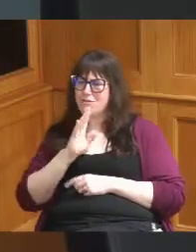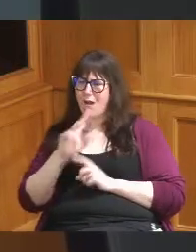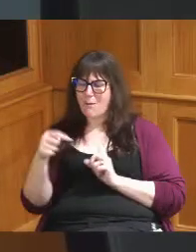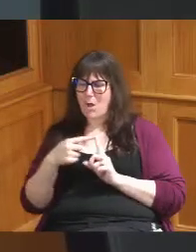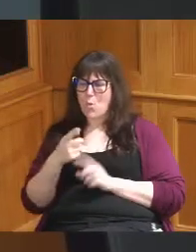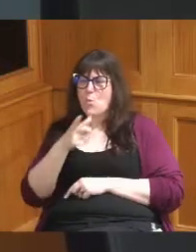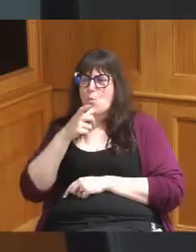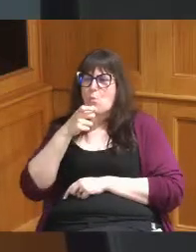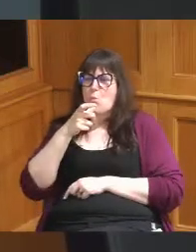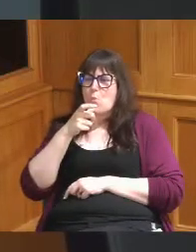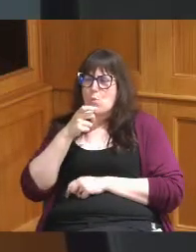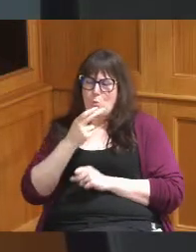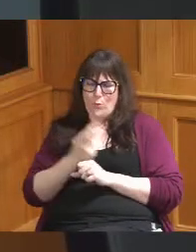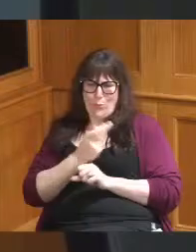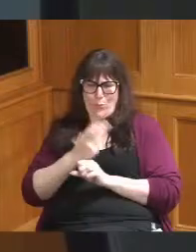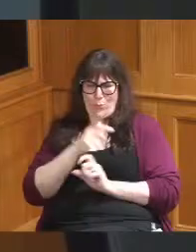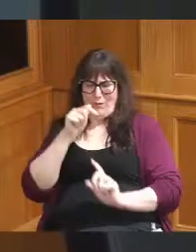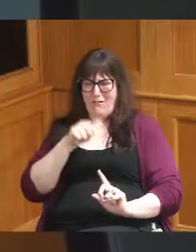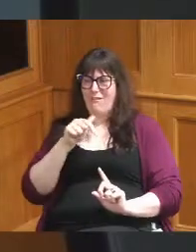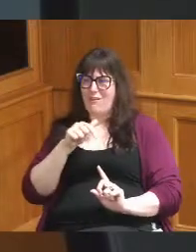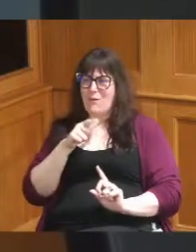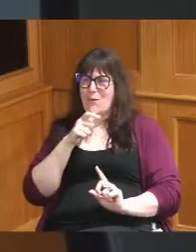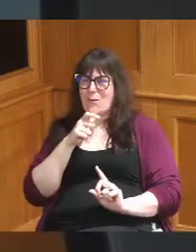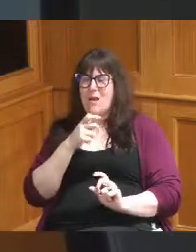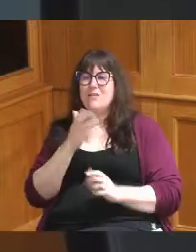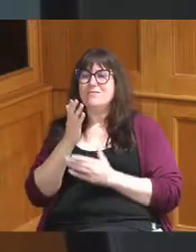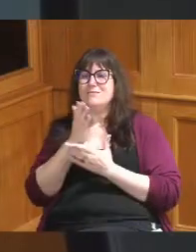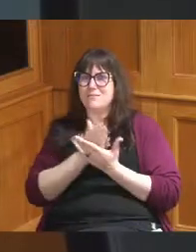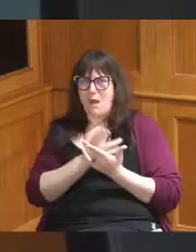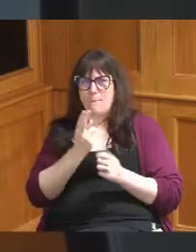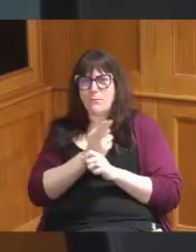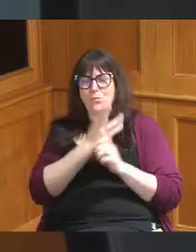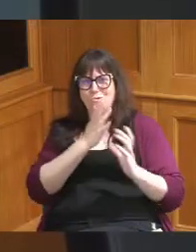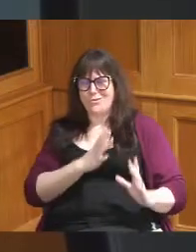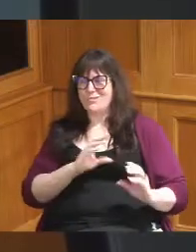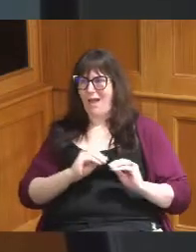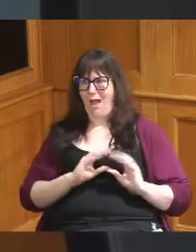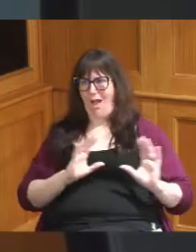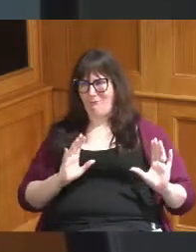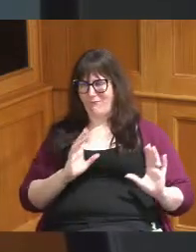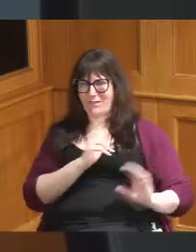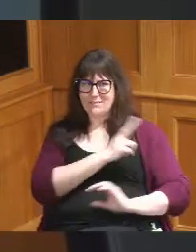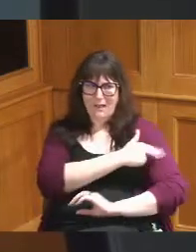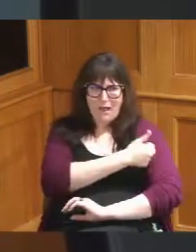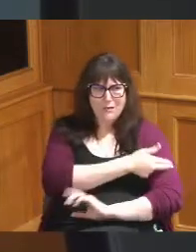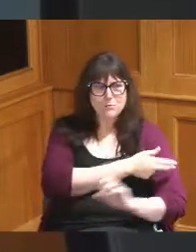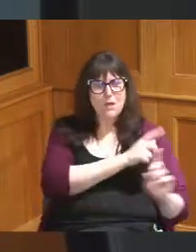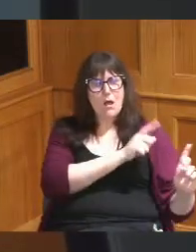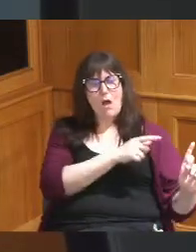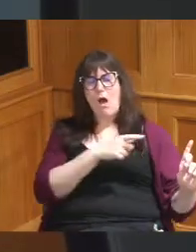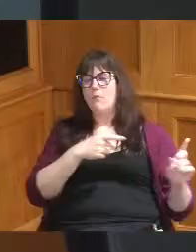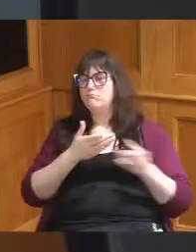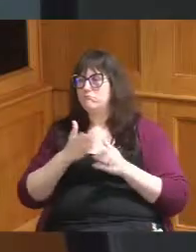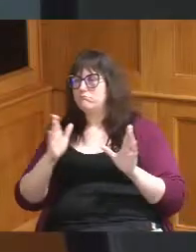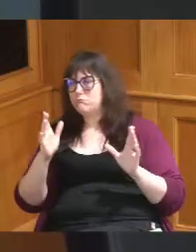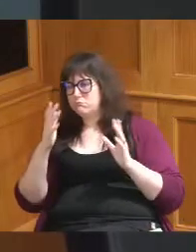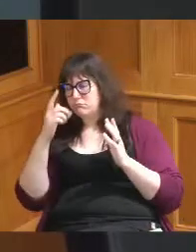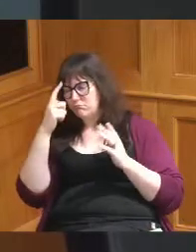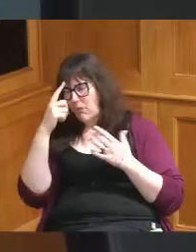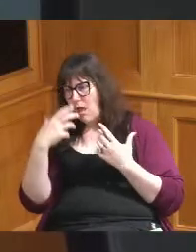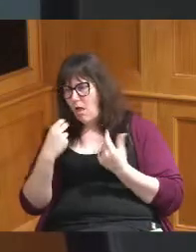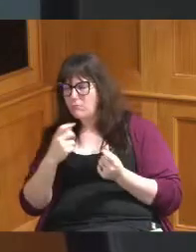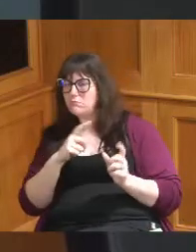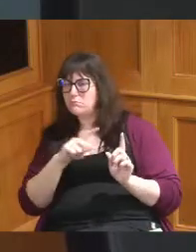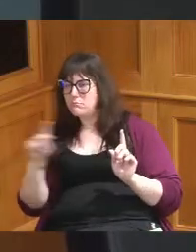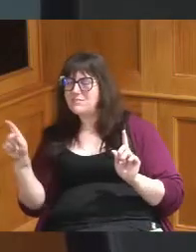would use this information, I mean, some of the users are obvious through the hospitals, public health, the health collaborative. But